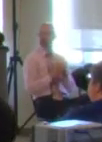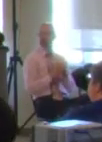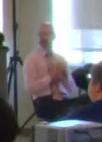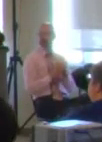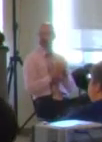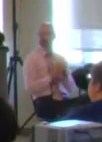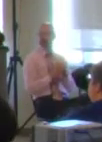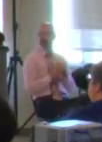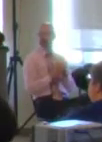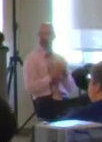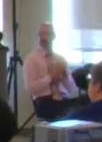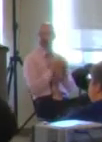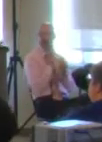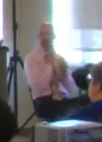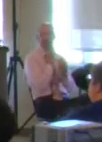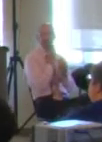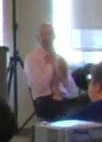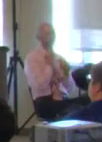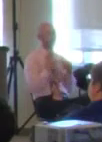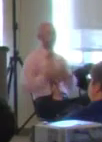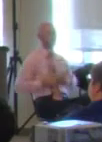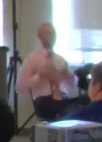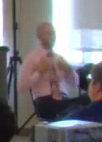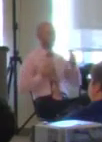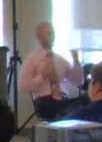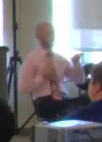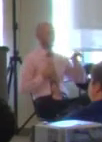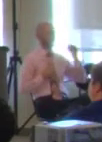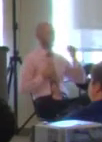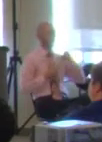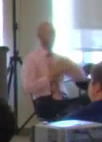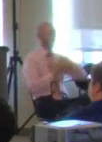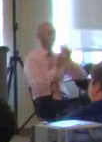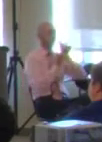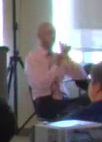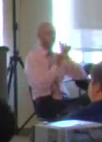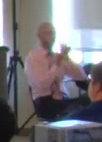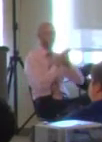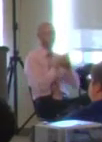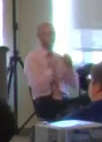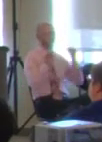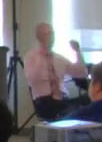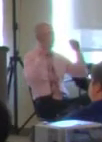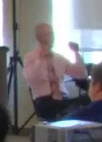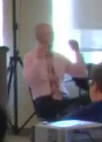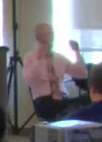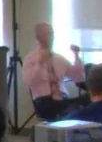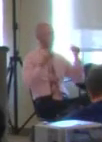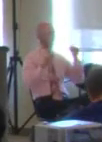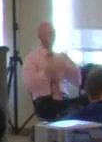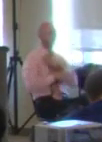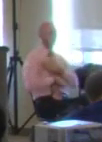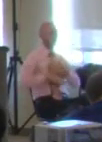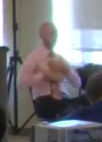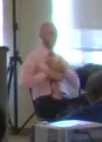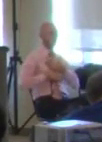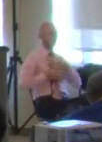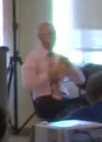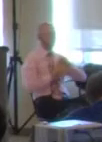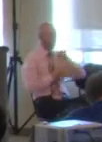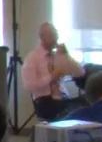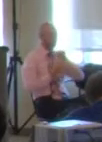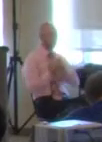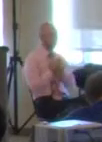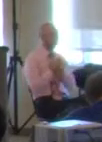Then there's lifestyle approaches. Work with everything in terms of exercise, recreation. You look at spiritual